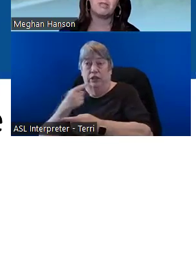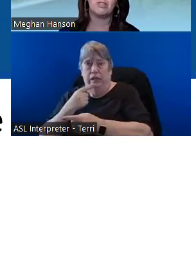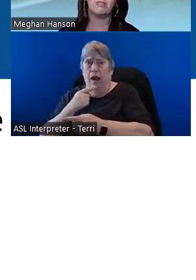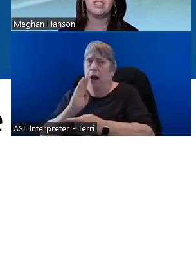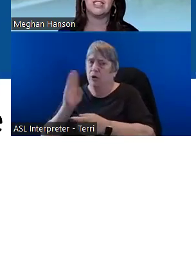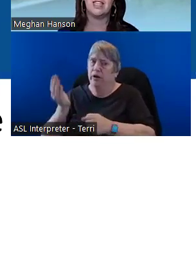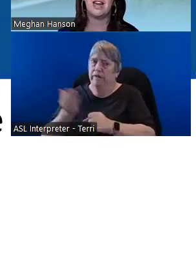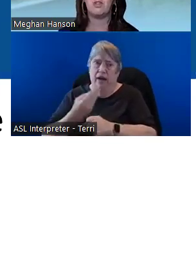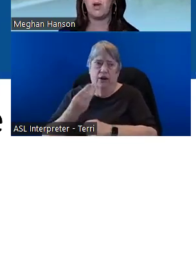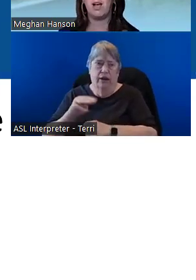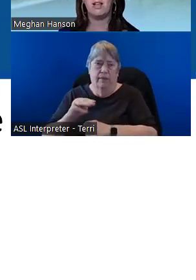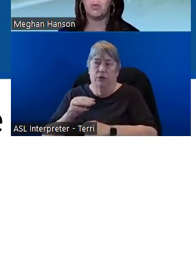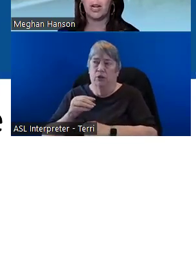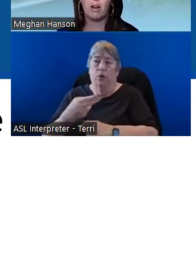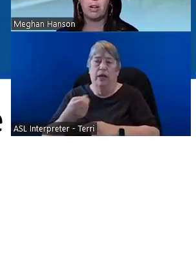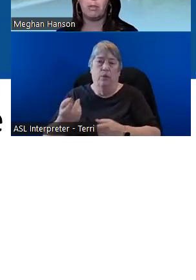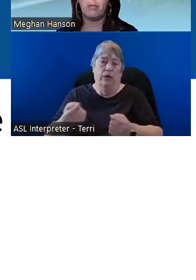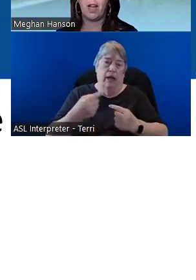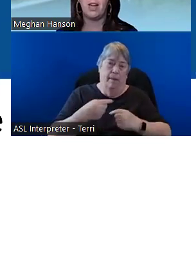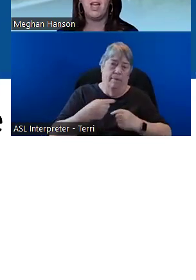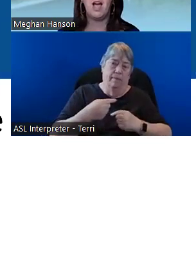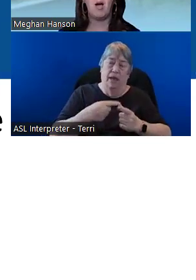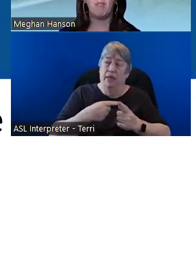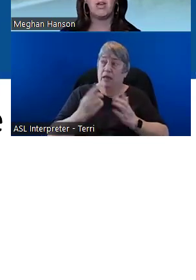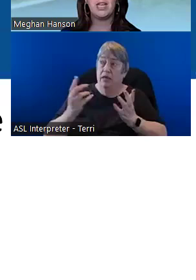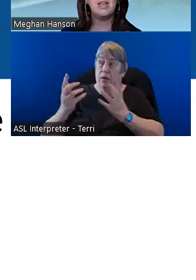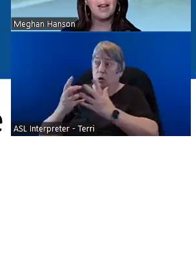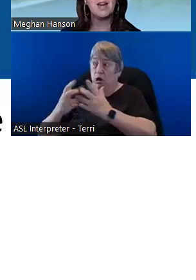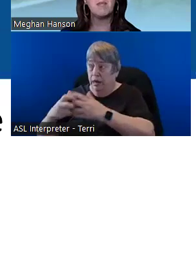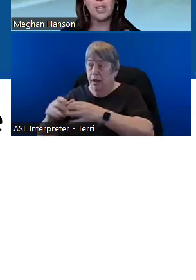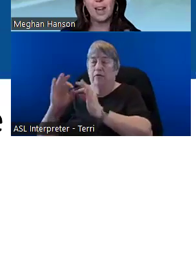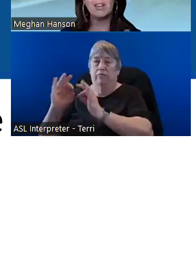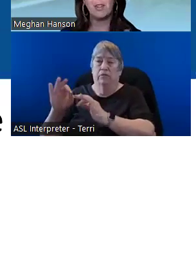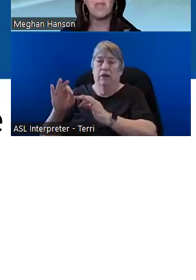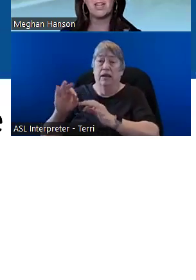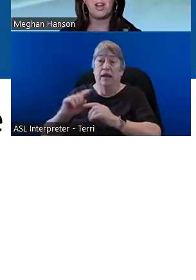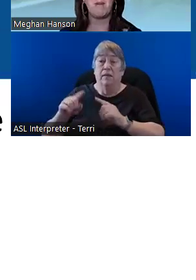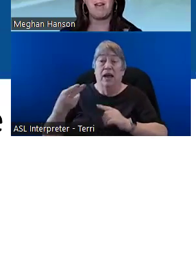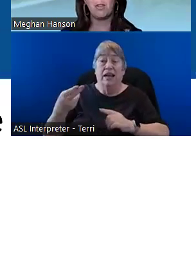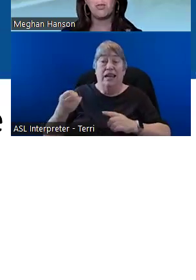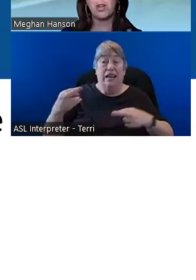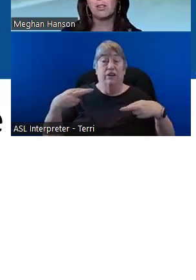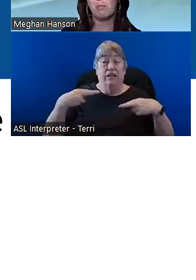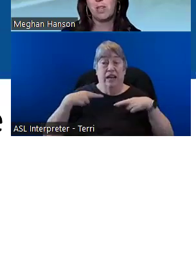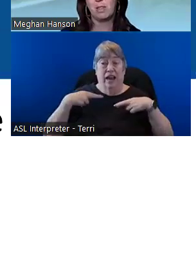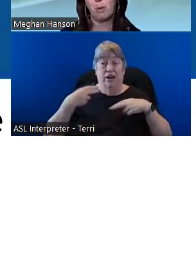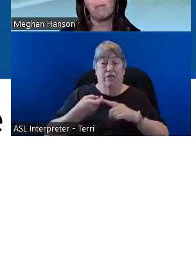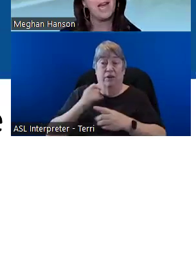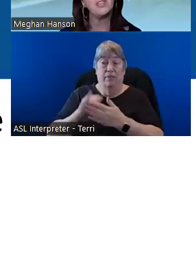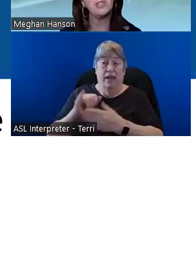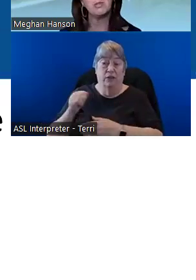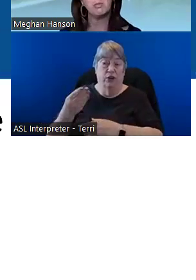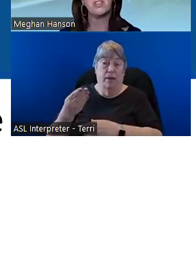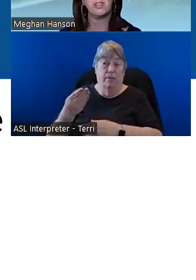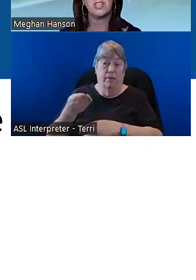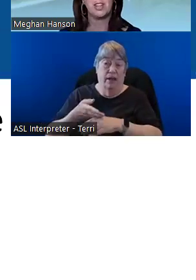for placement services. And then after a while, they'd work it out and it'd be fine. But he ended up retiring from that job after 20 years of being on the program